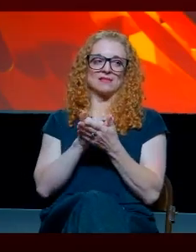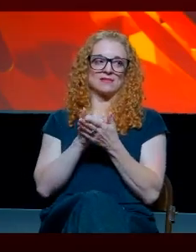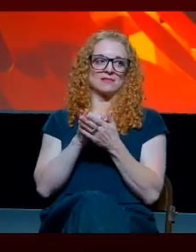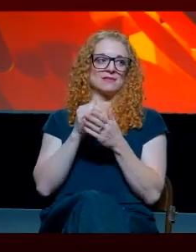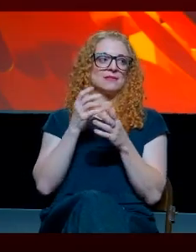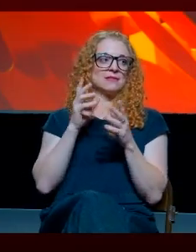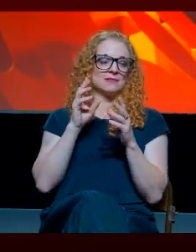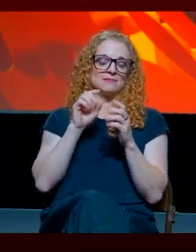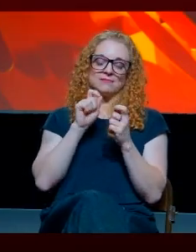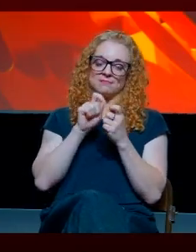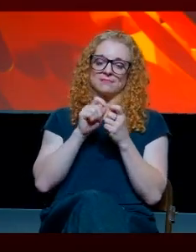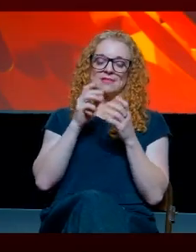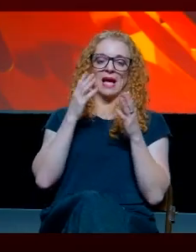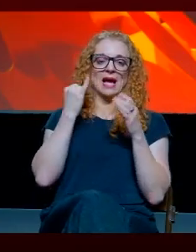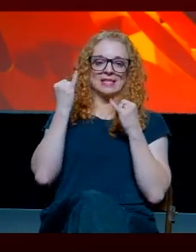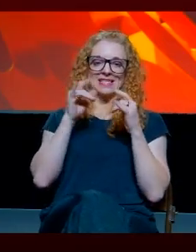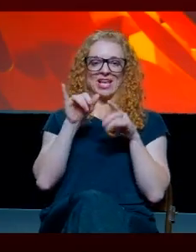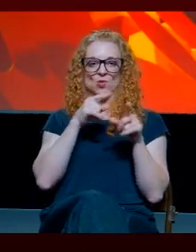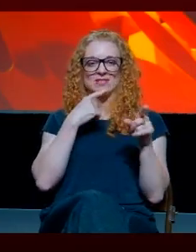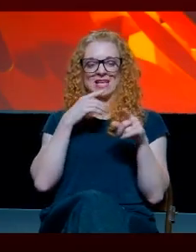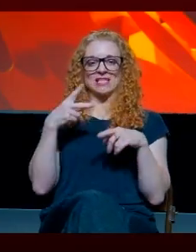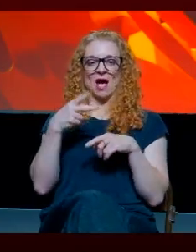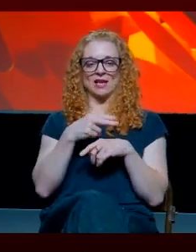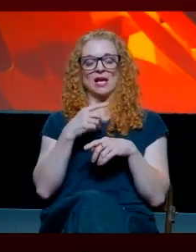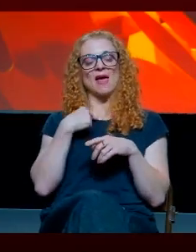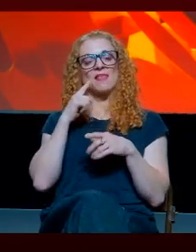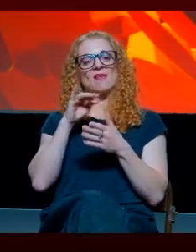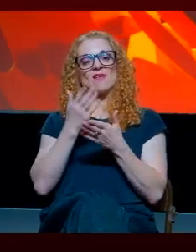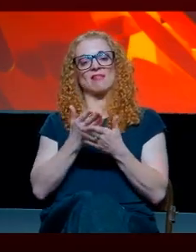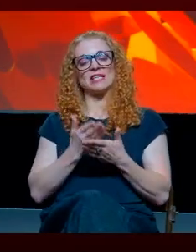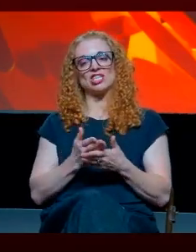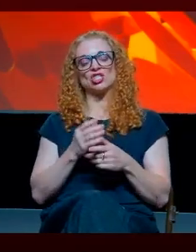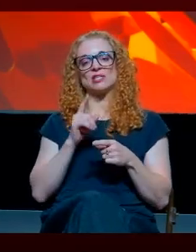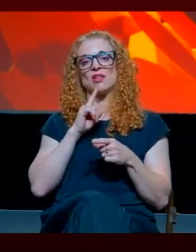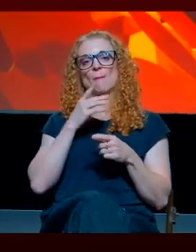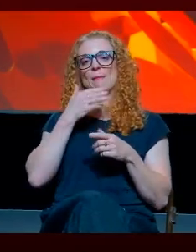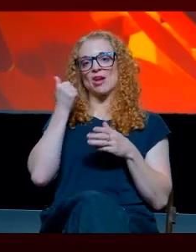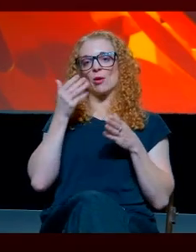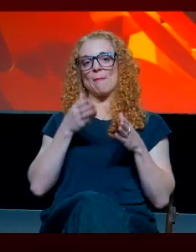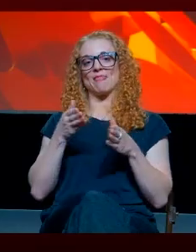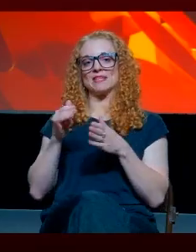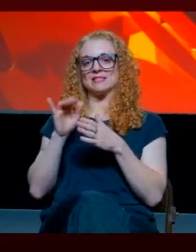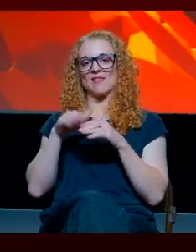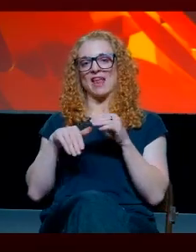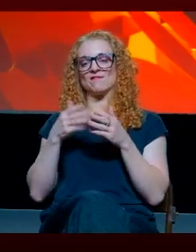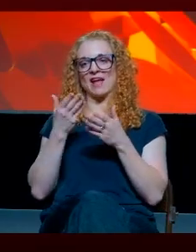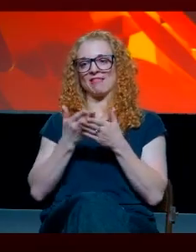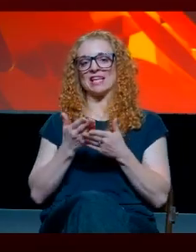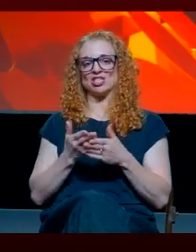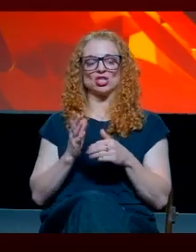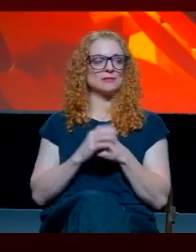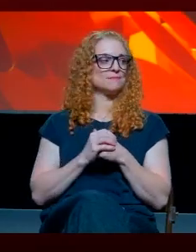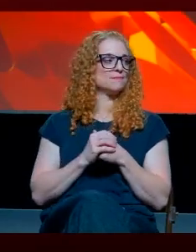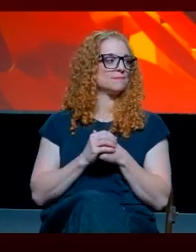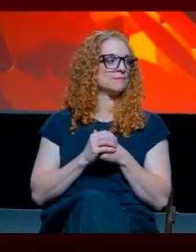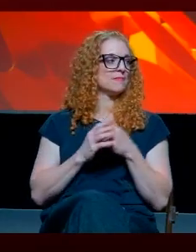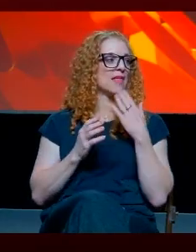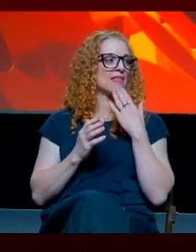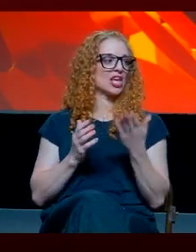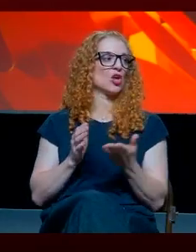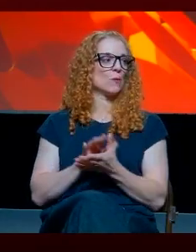ideas, like you mentioned, circuit cutting. I think the validation, there are better methods to validation. Thank